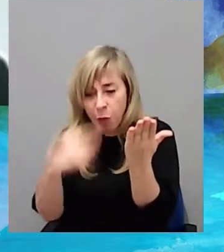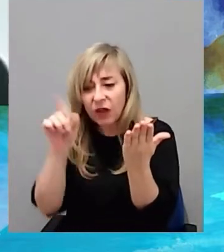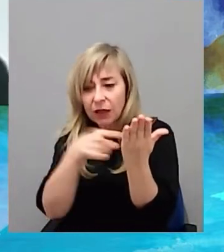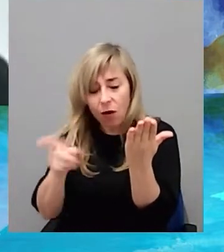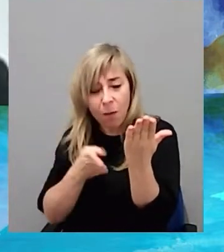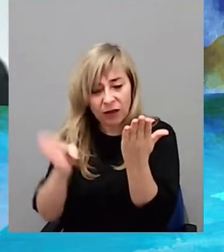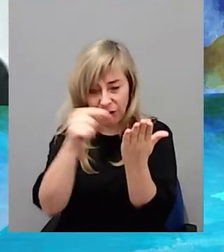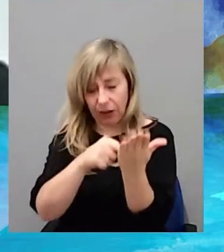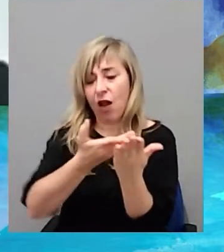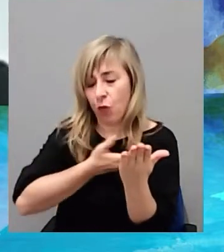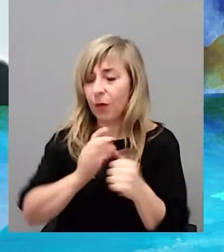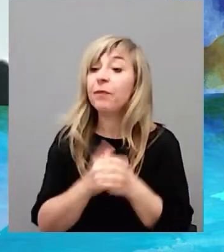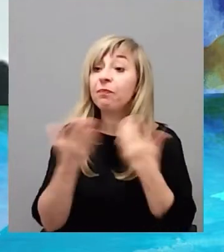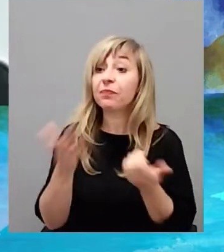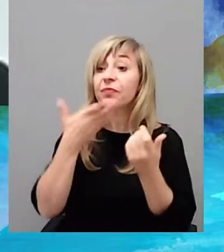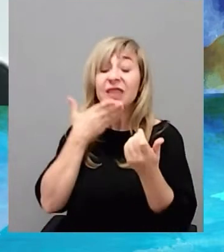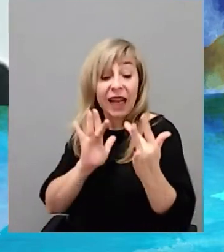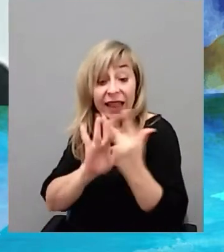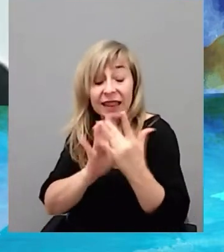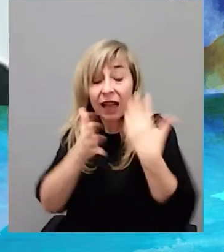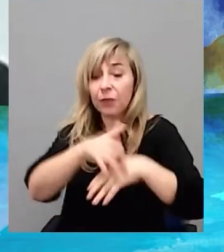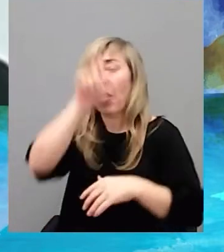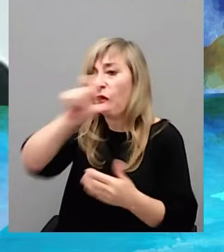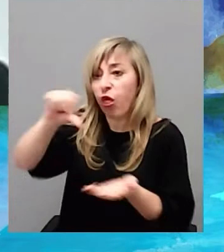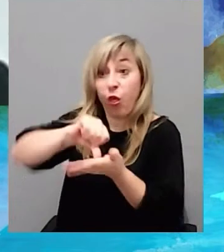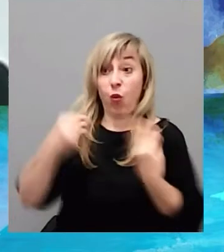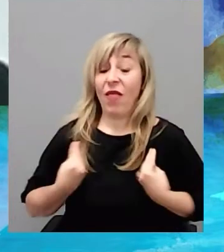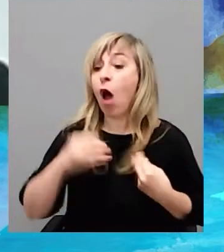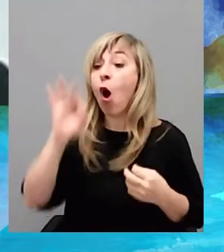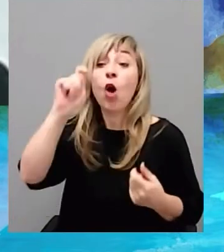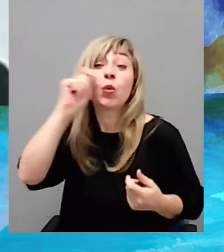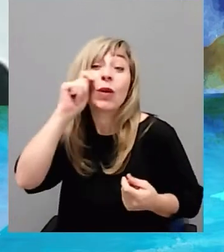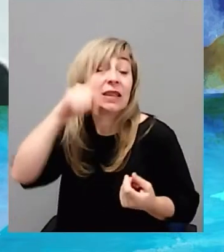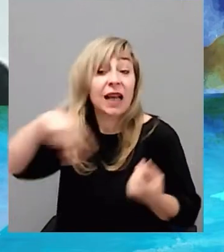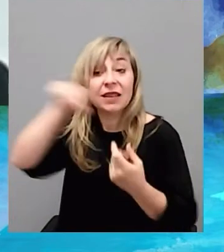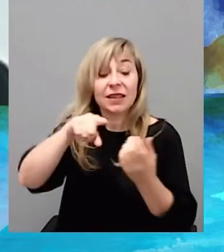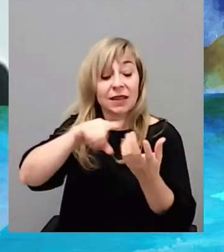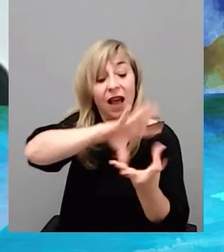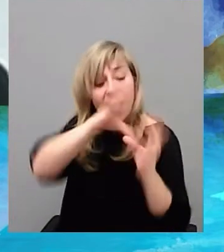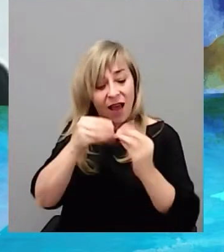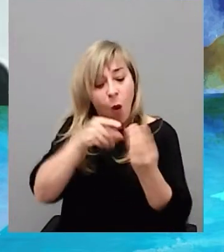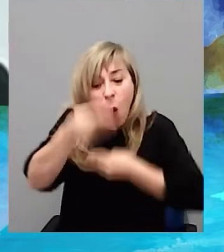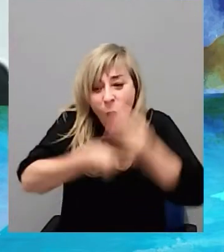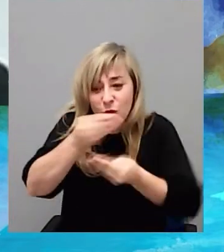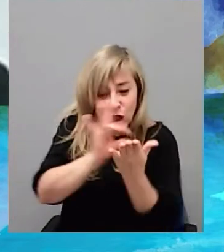interaction with the user and visitors through the application is always